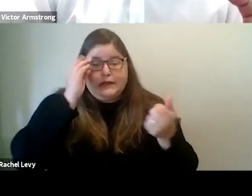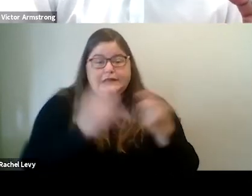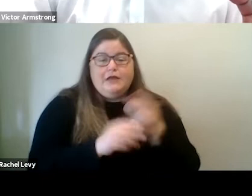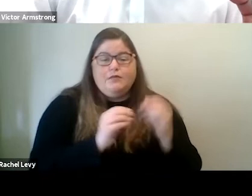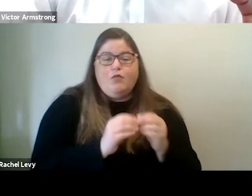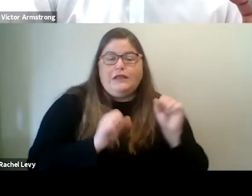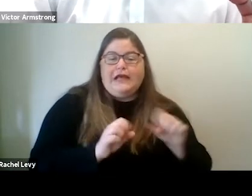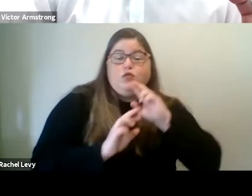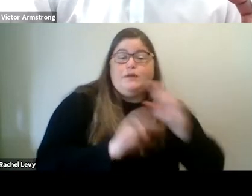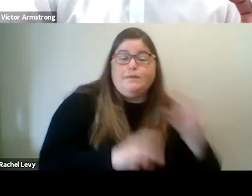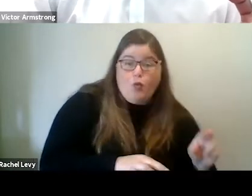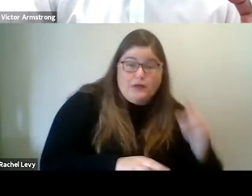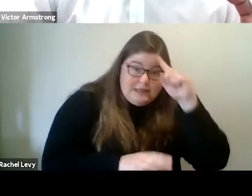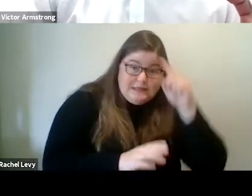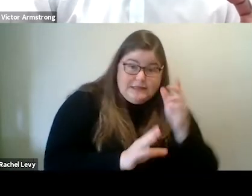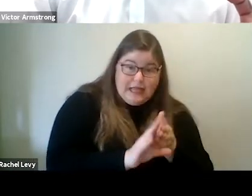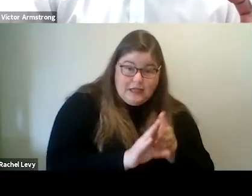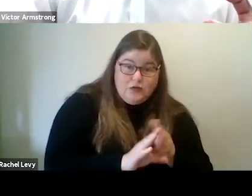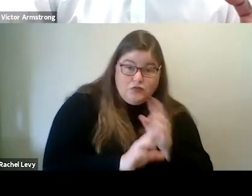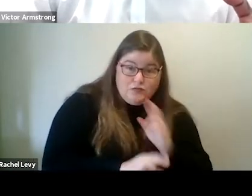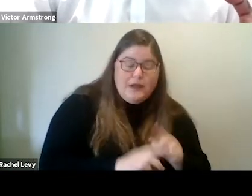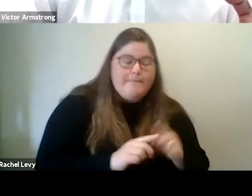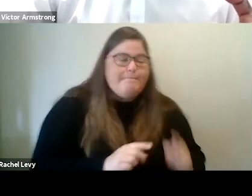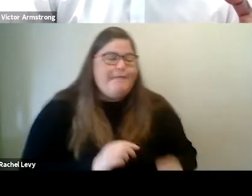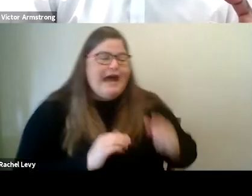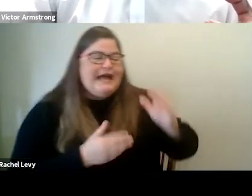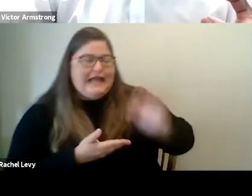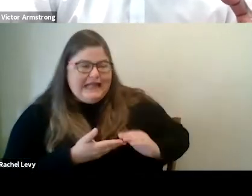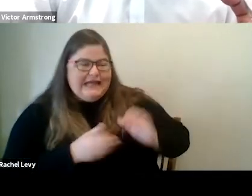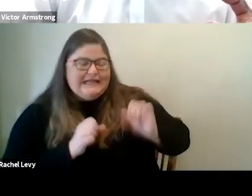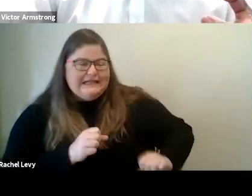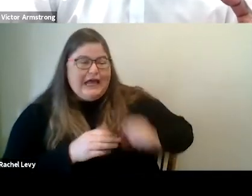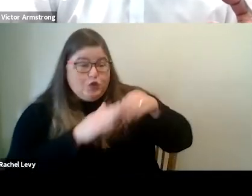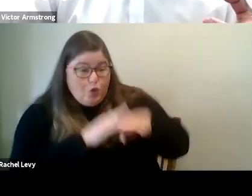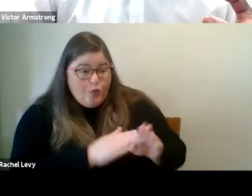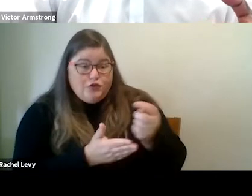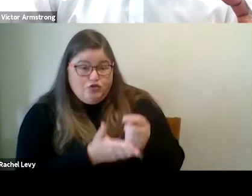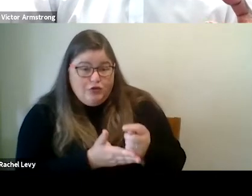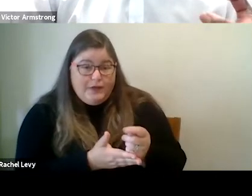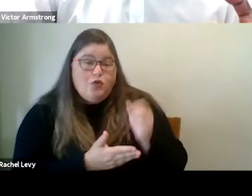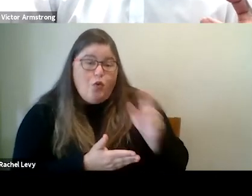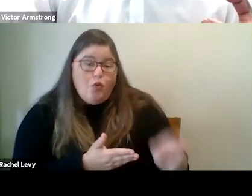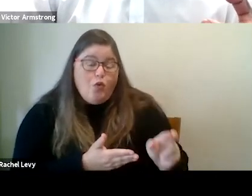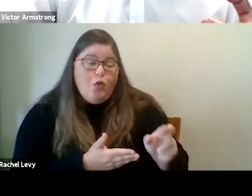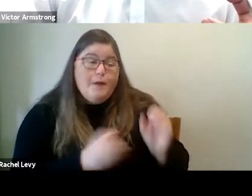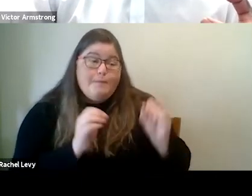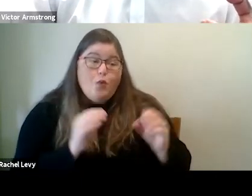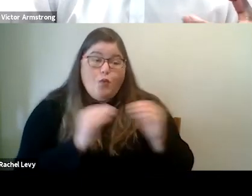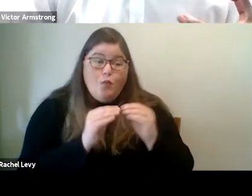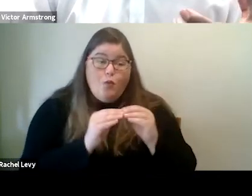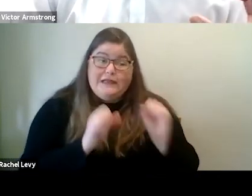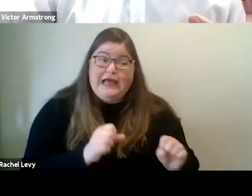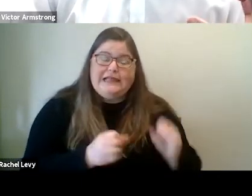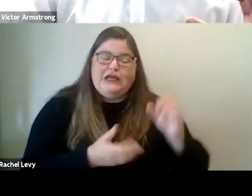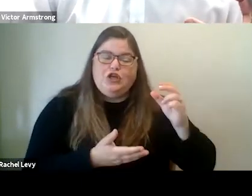but we are less likely to enter treatment and more likely to terminate treatment prematurely. Again,